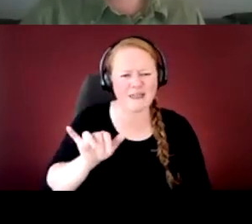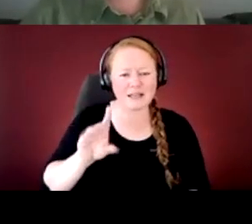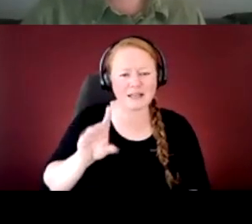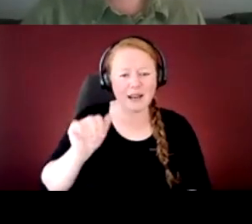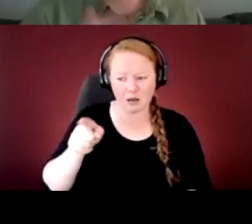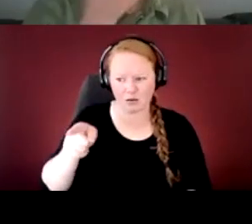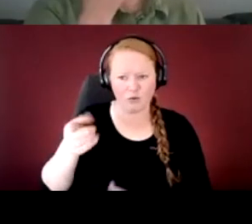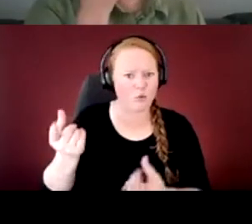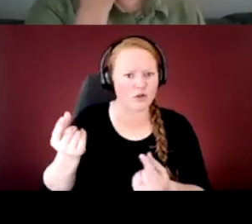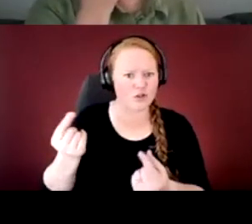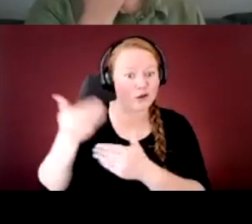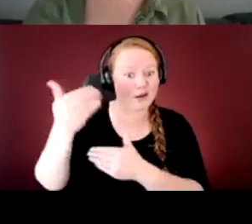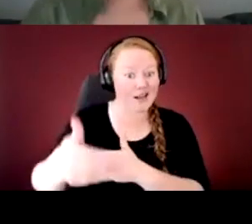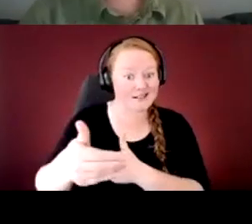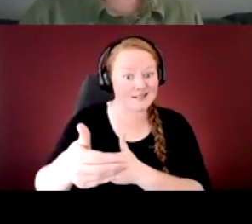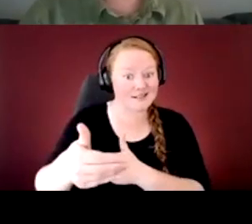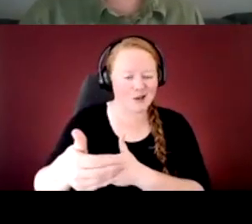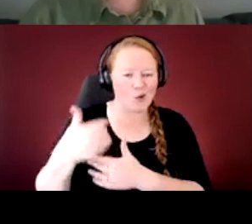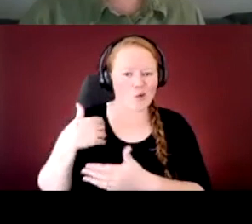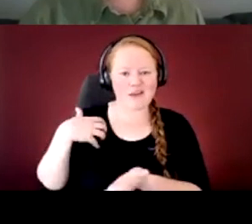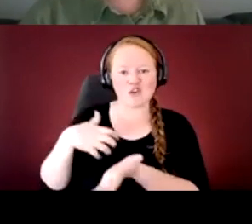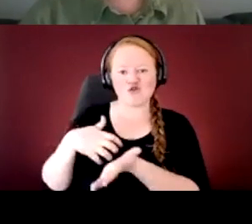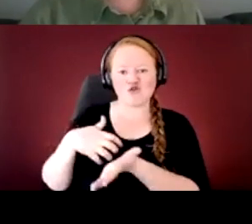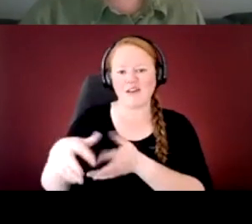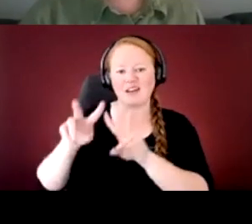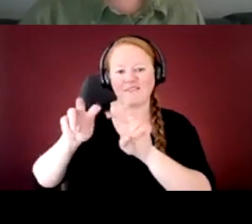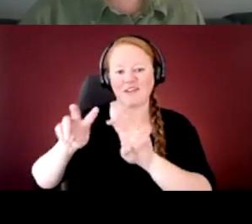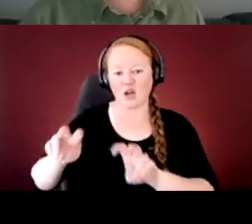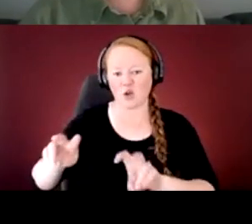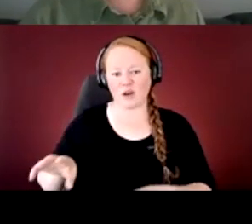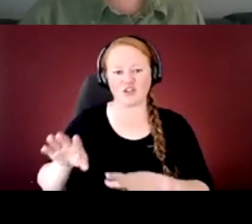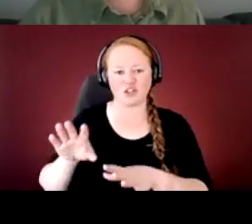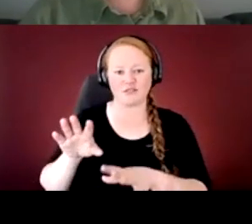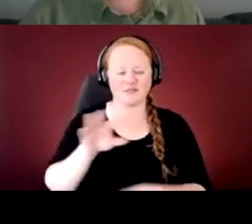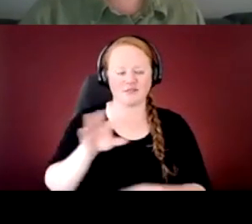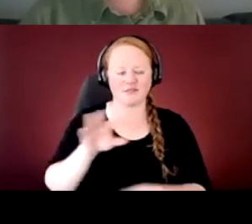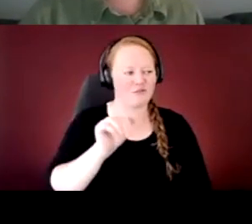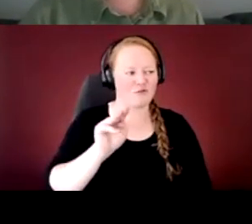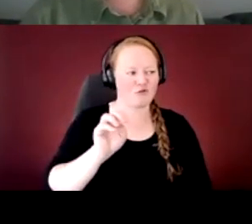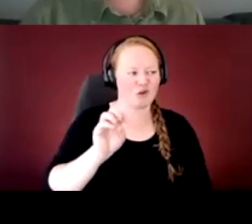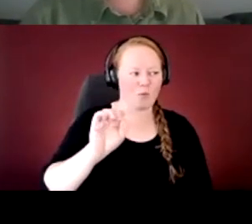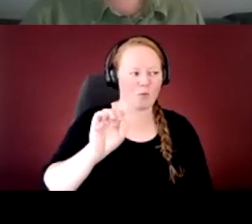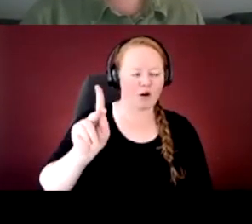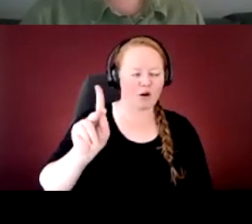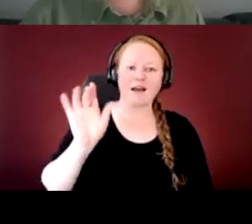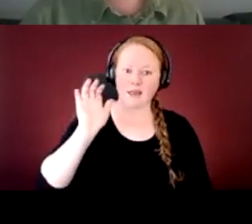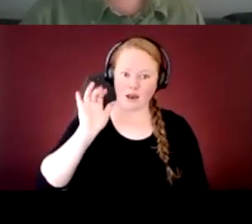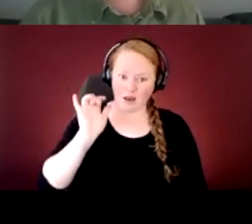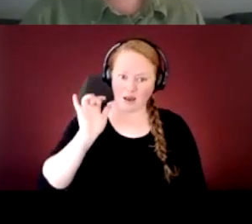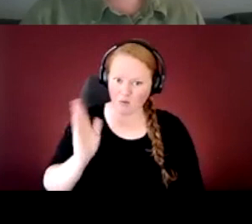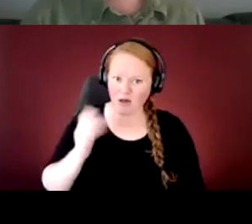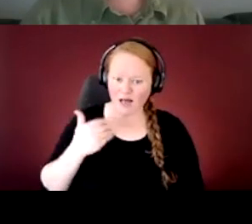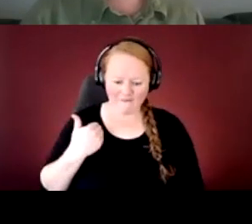we have begun drafting an evaluation framework, which will centralize our recommendations to